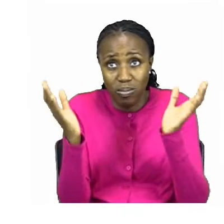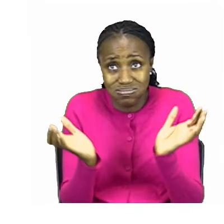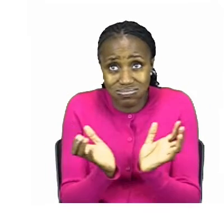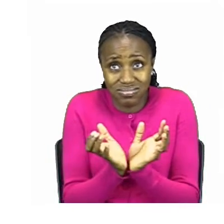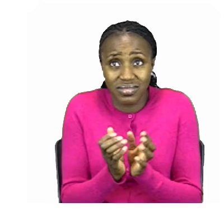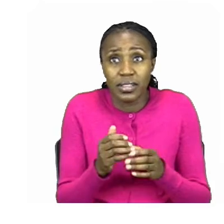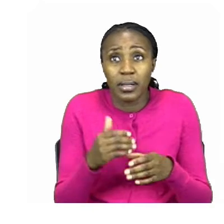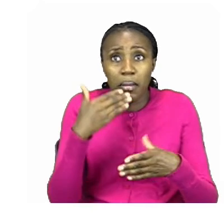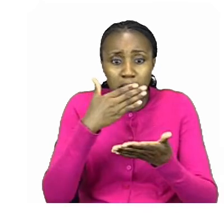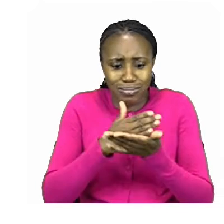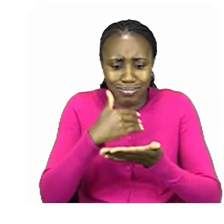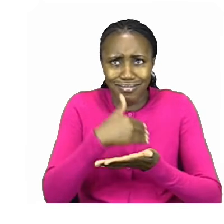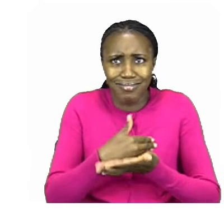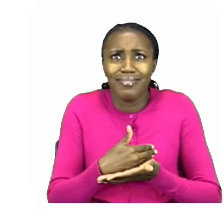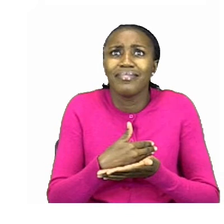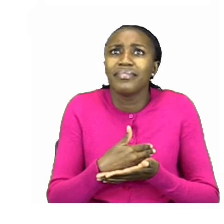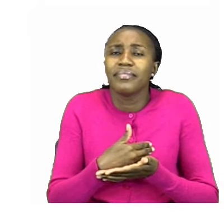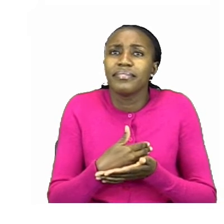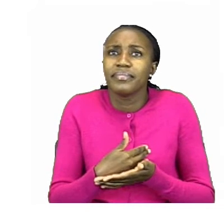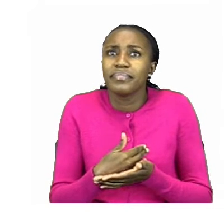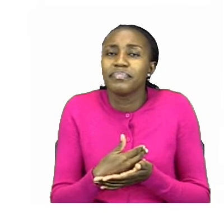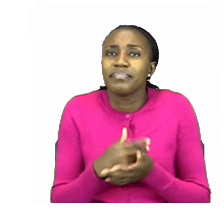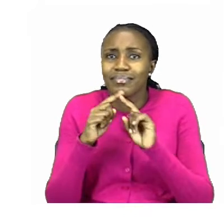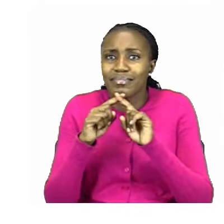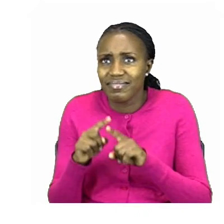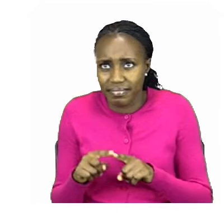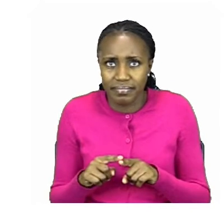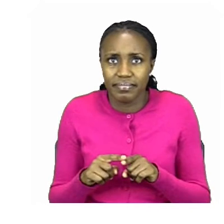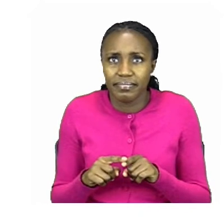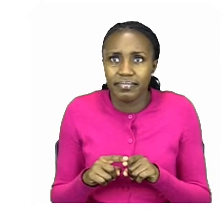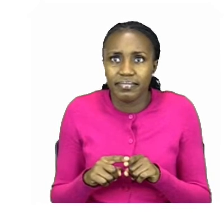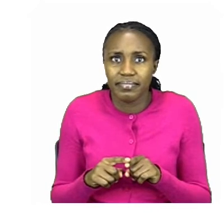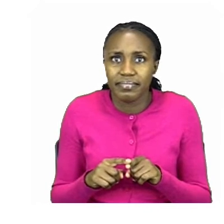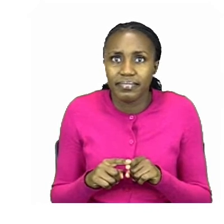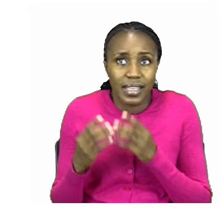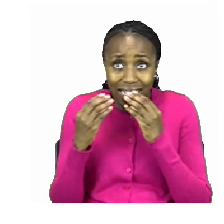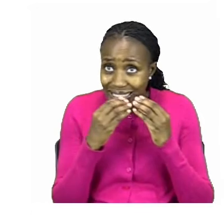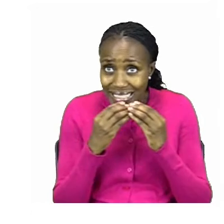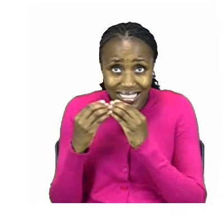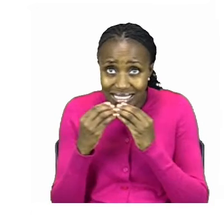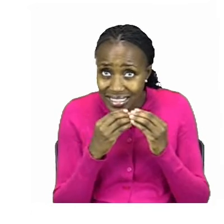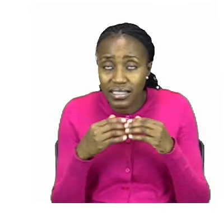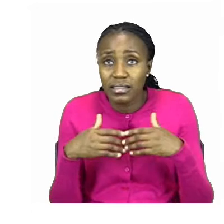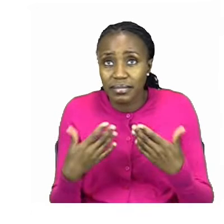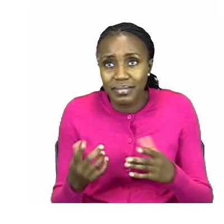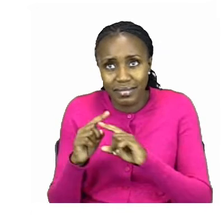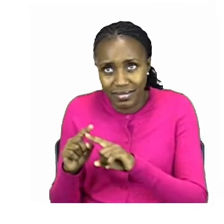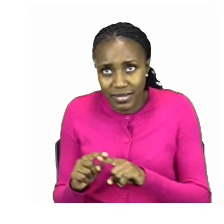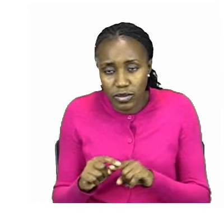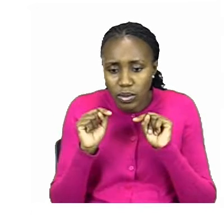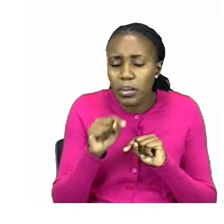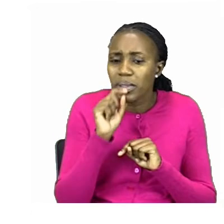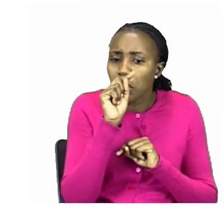watermelon, pineapple, and an apple. Now you have to go ahead and count the fruit